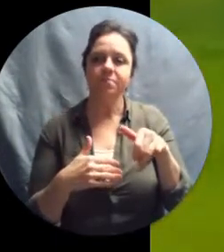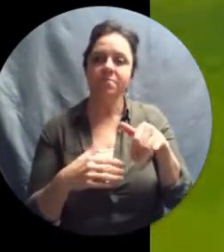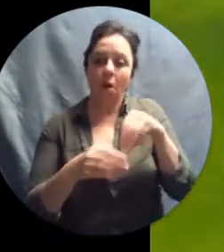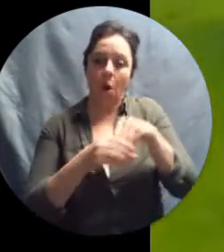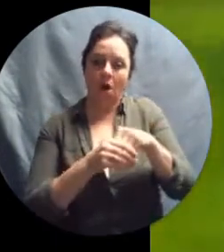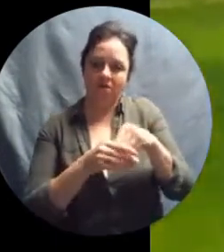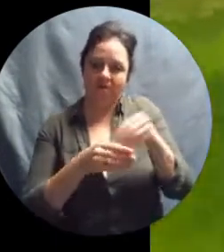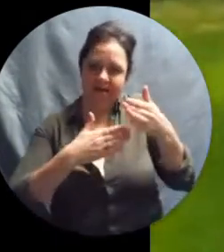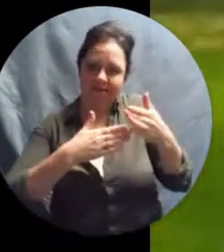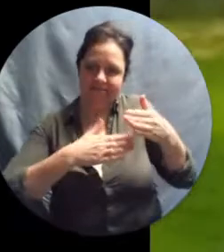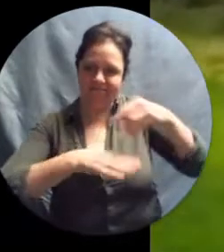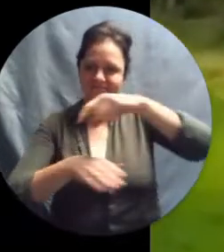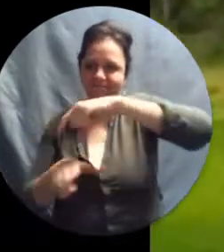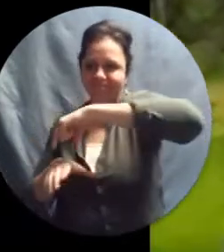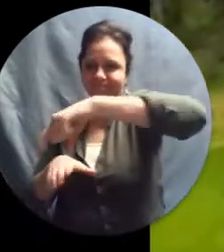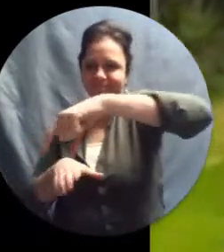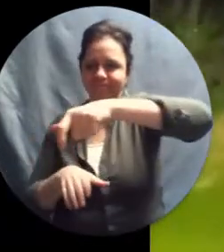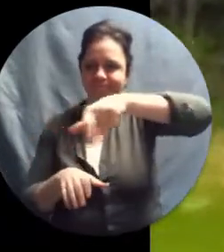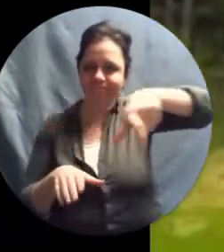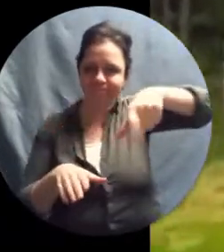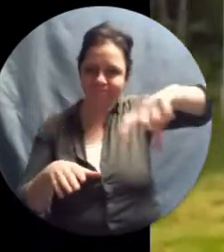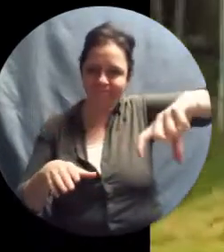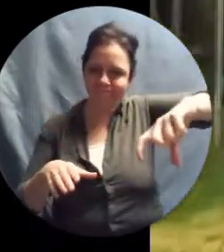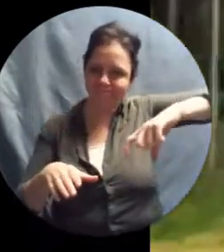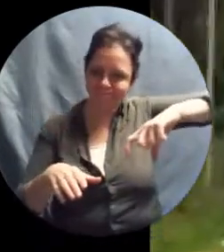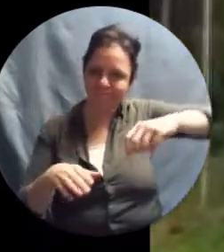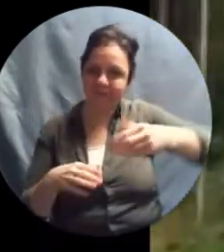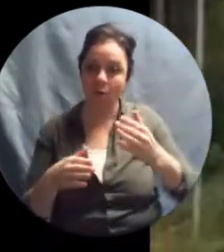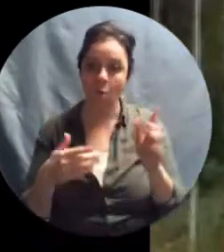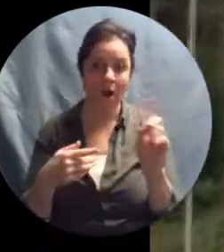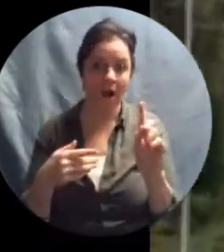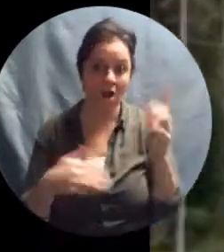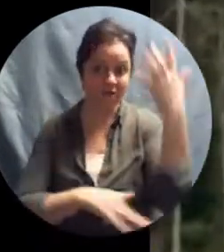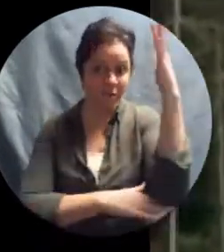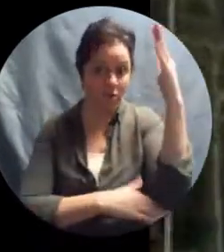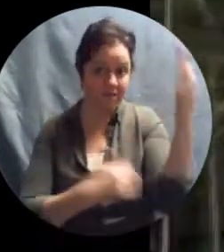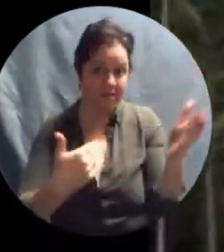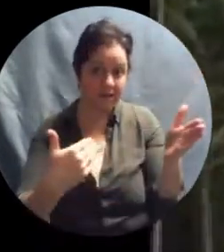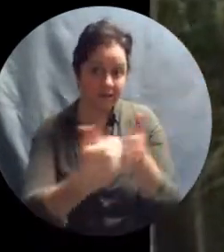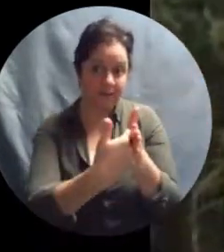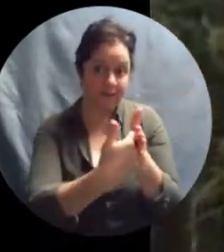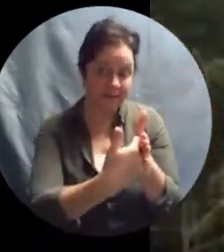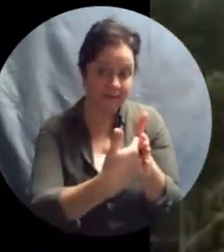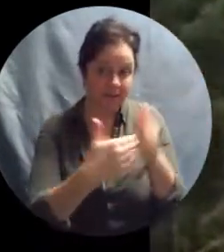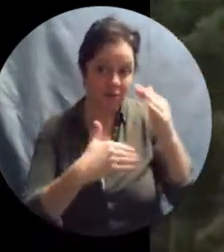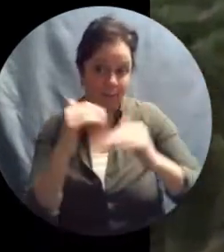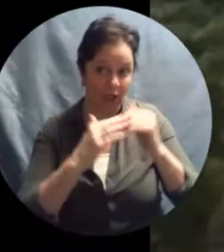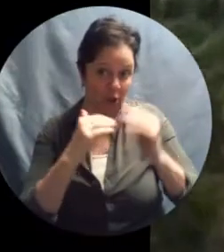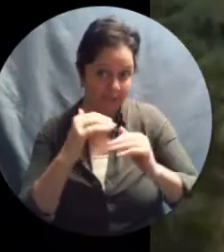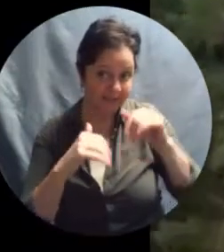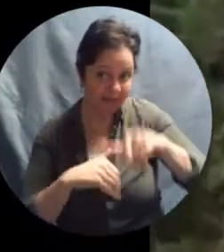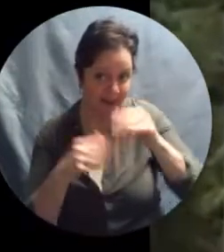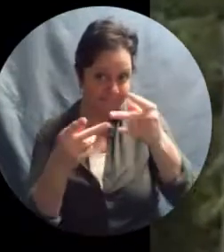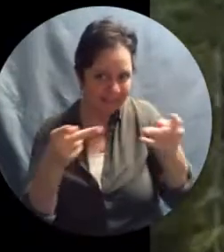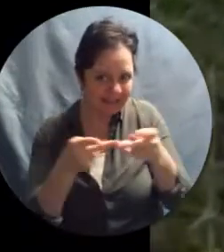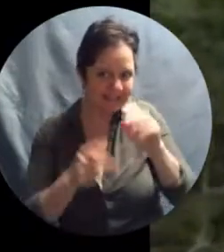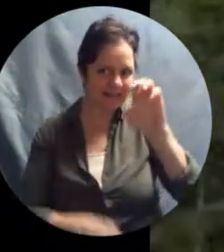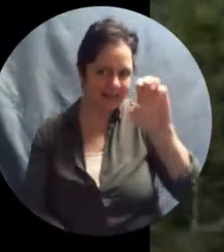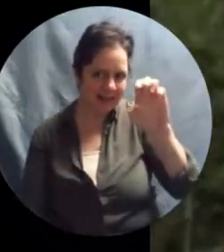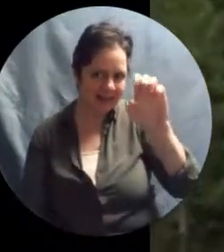edge of this forest, okay, so where the forest meets the construction, that creates an